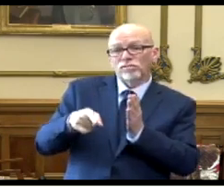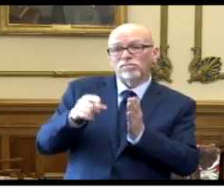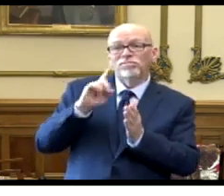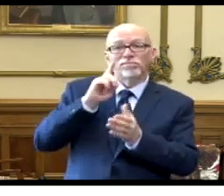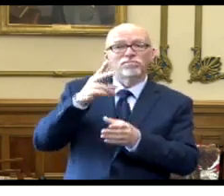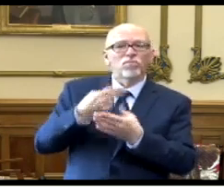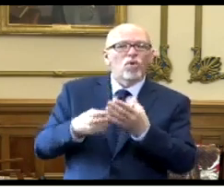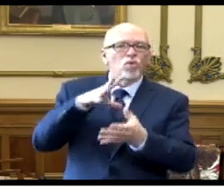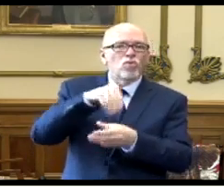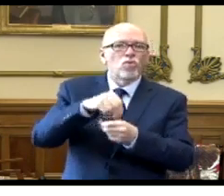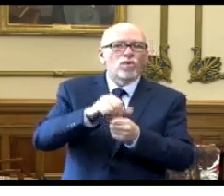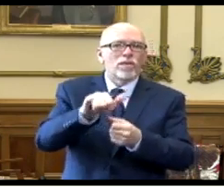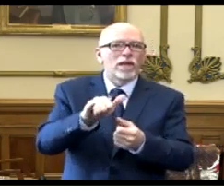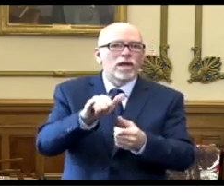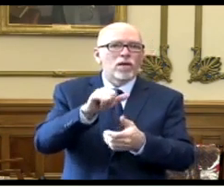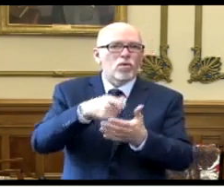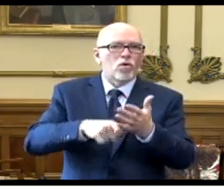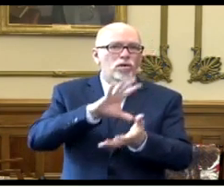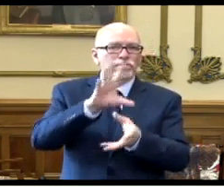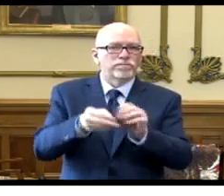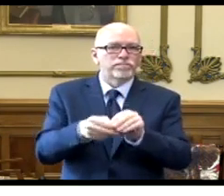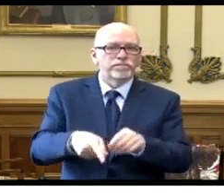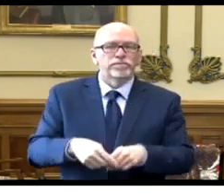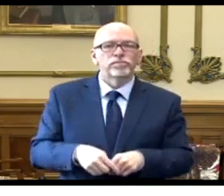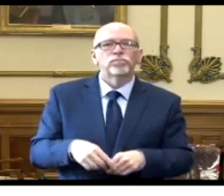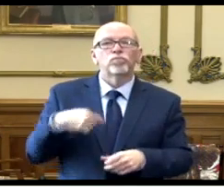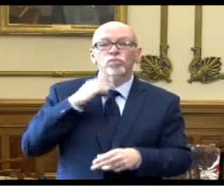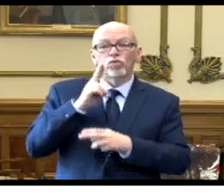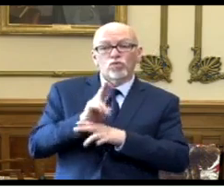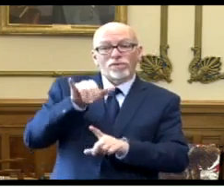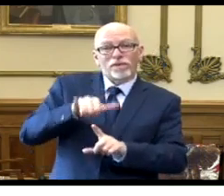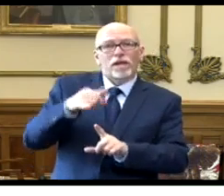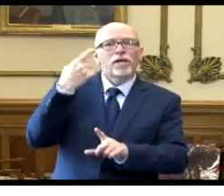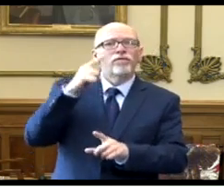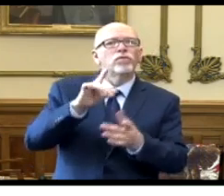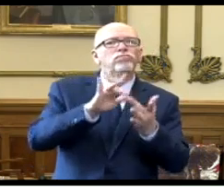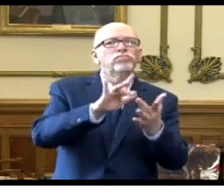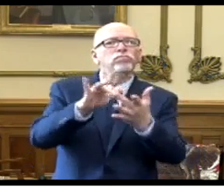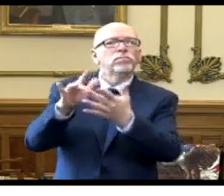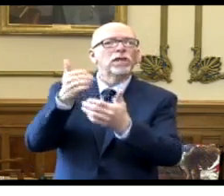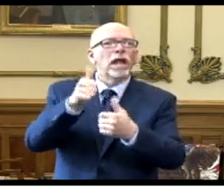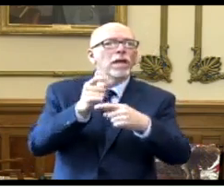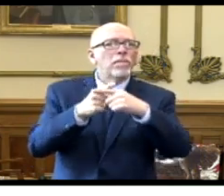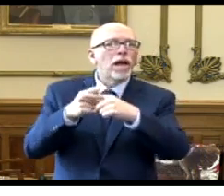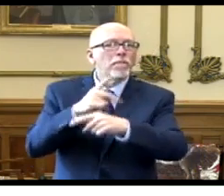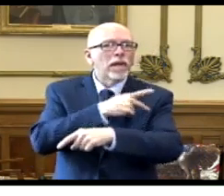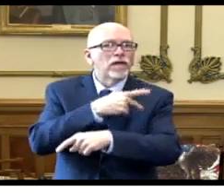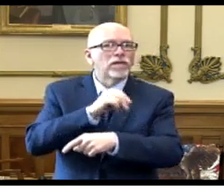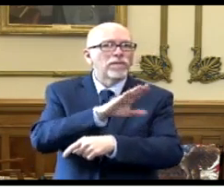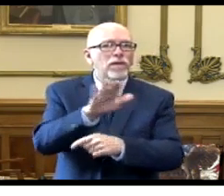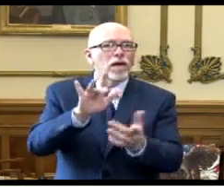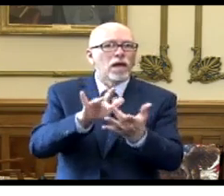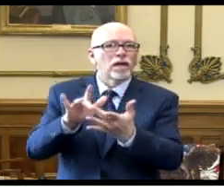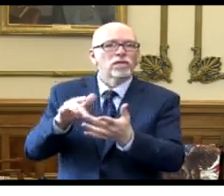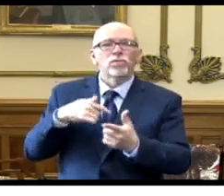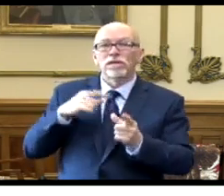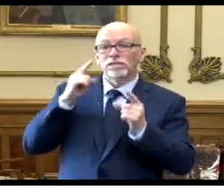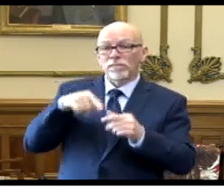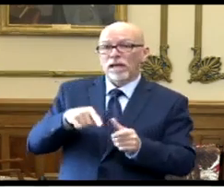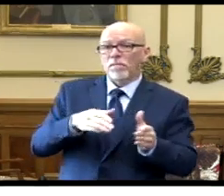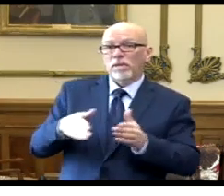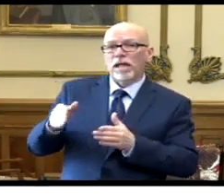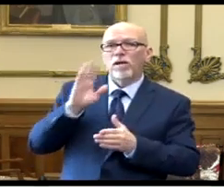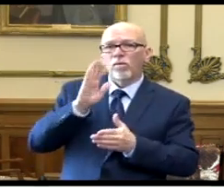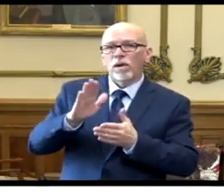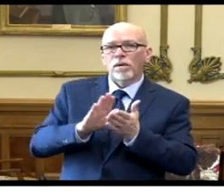both included in this cost. This is what we will use to contact positive patients and their contacts, and we expect this plan to